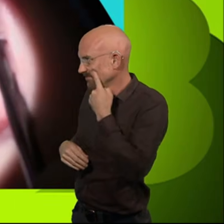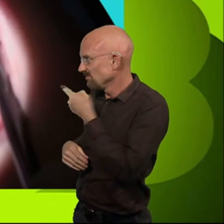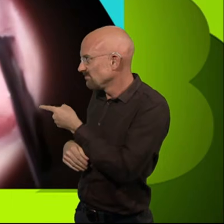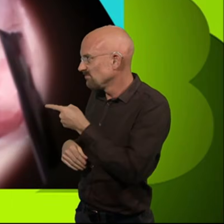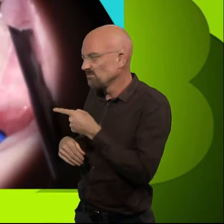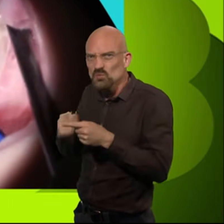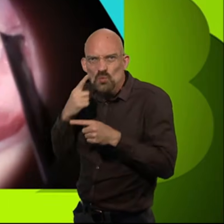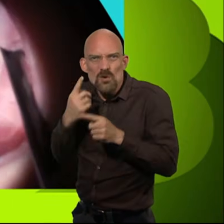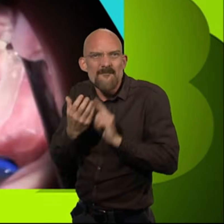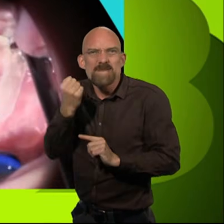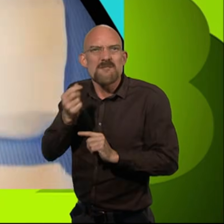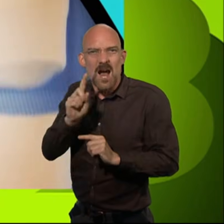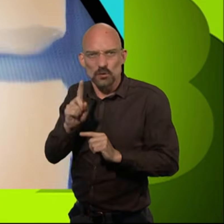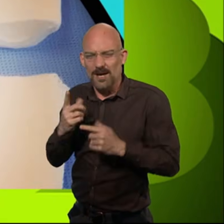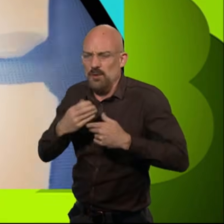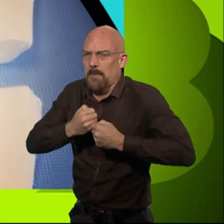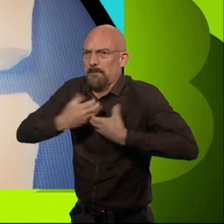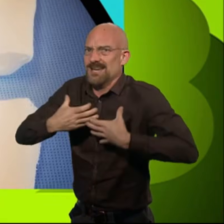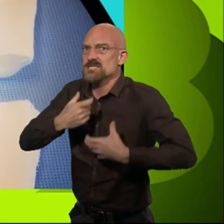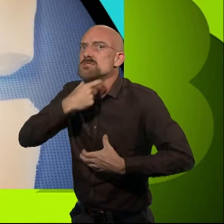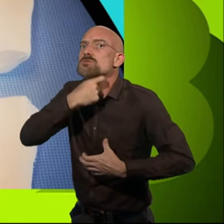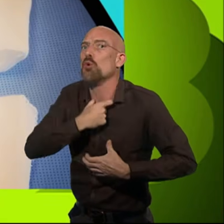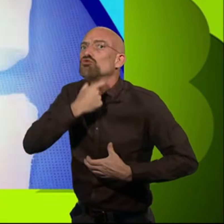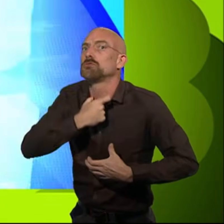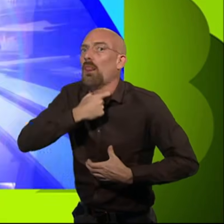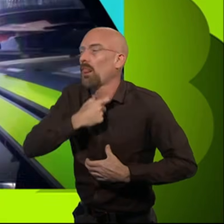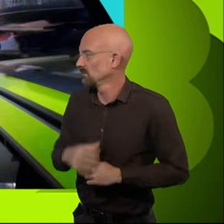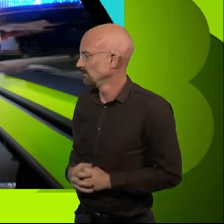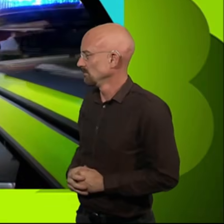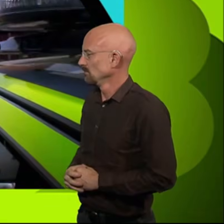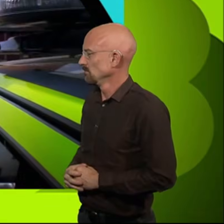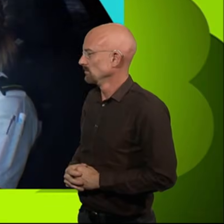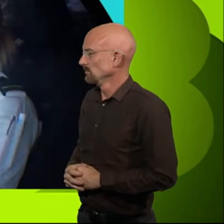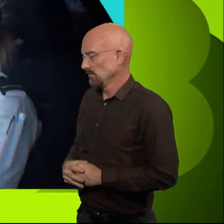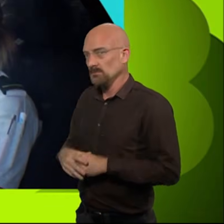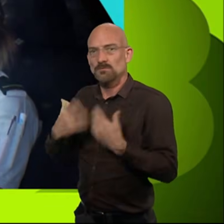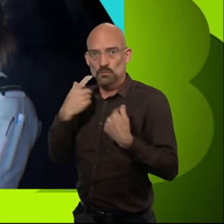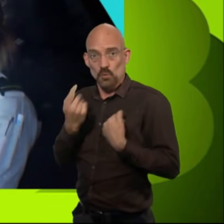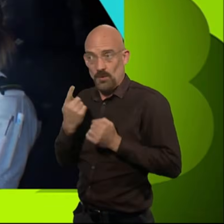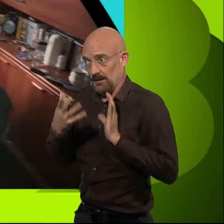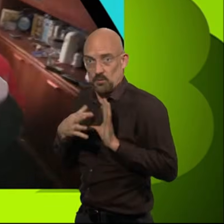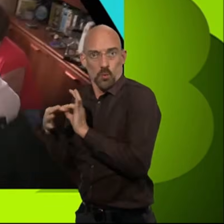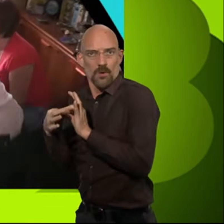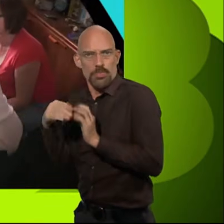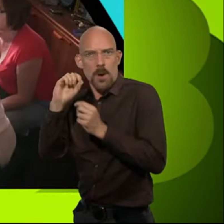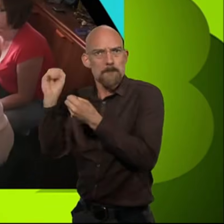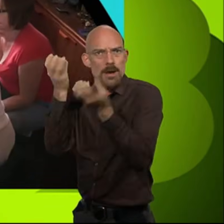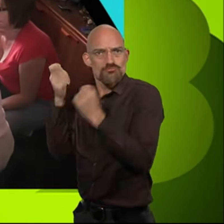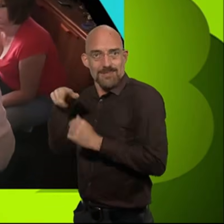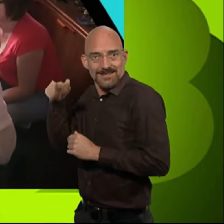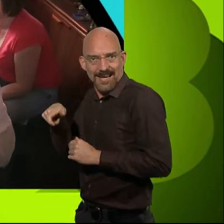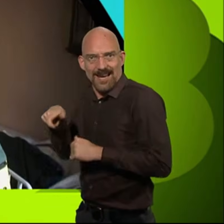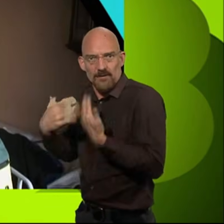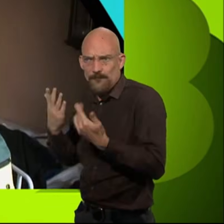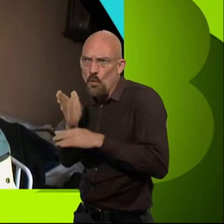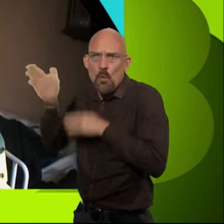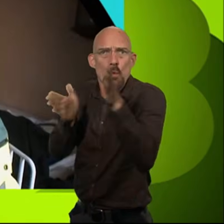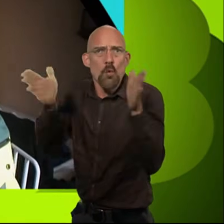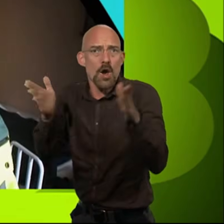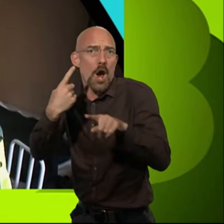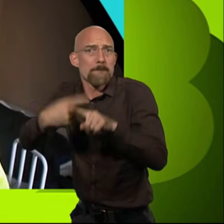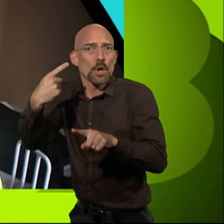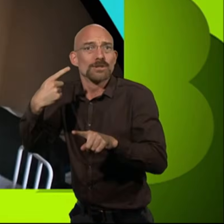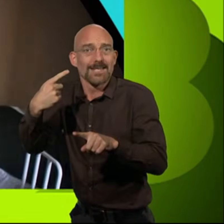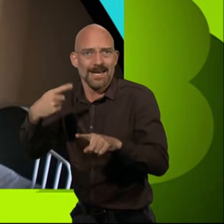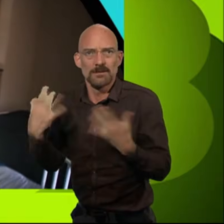We find out who has the biggest tonsils. And I join paramedics on the front line of emergency medicine. Got to